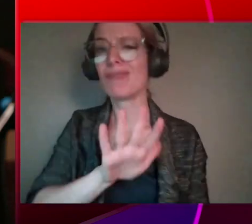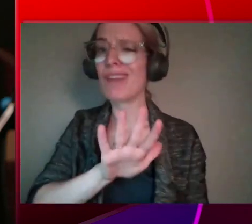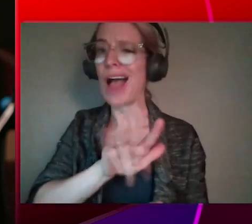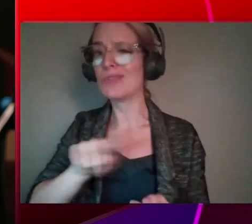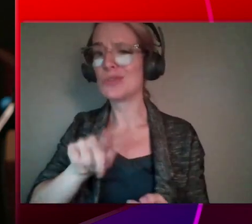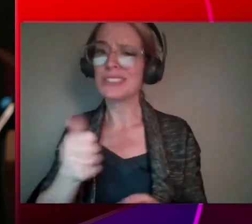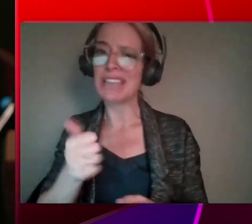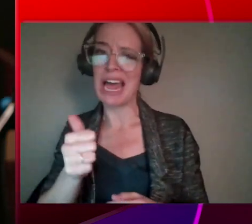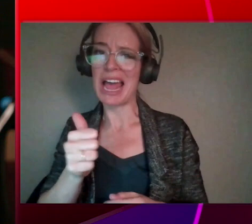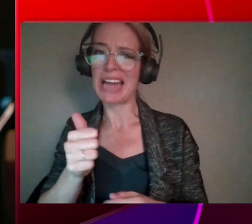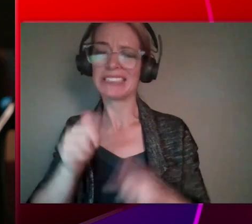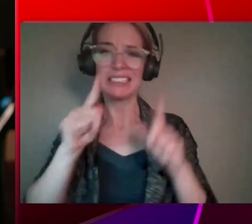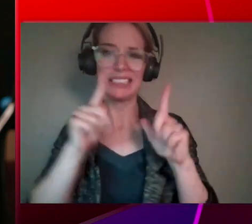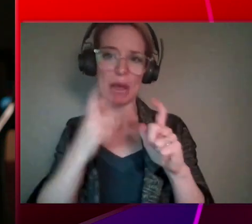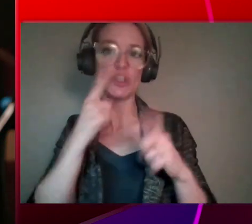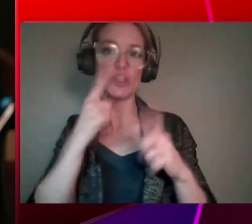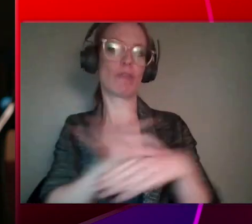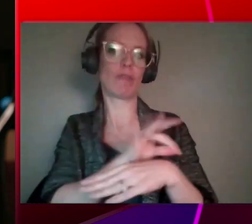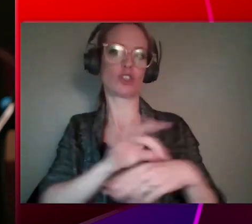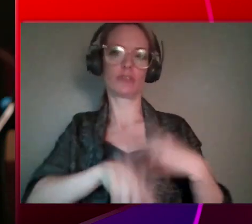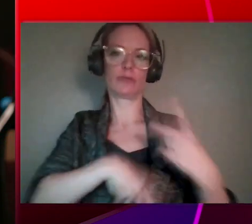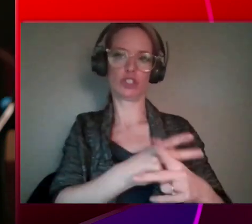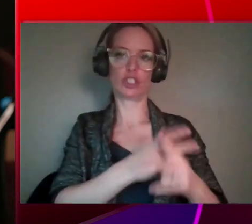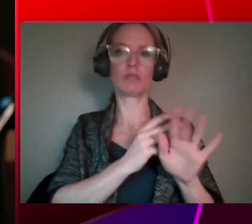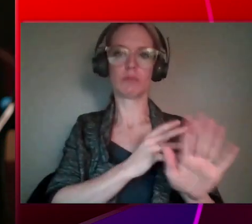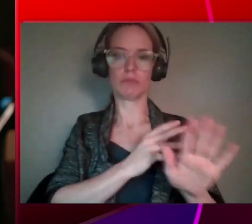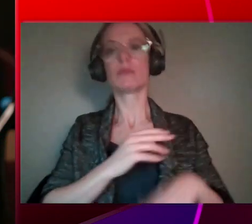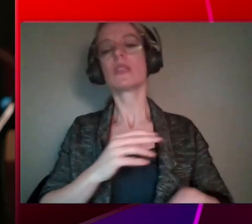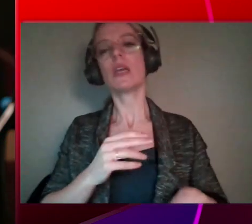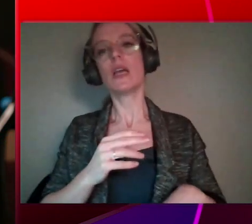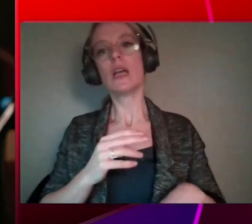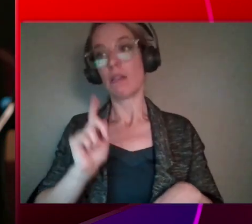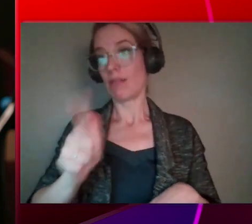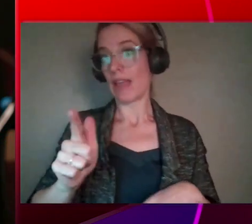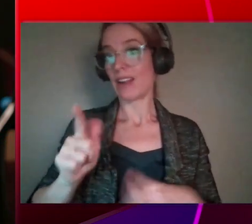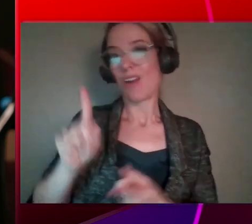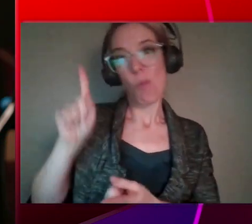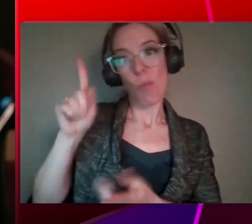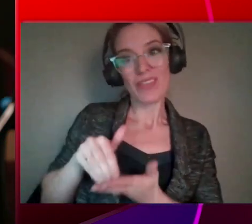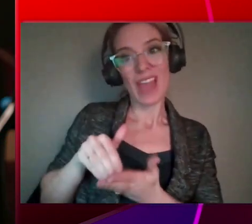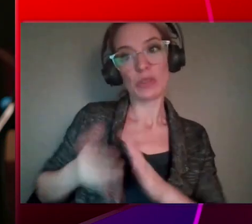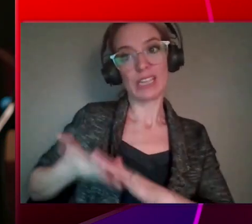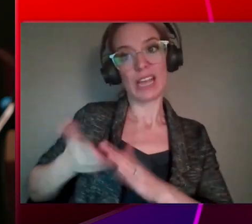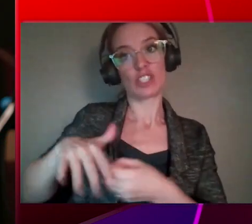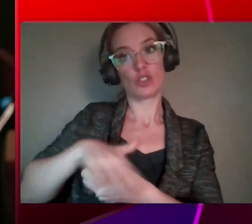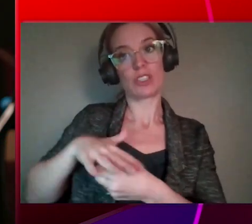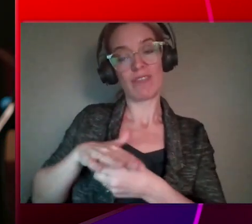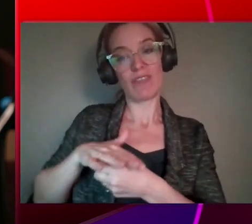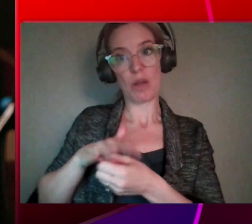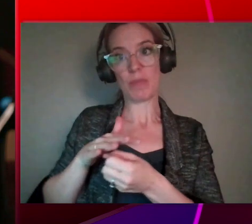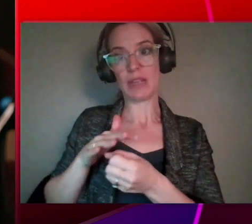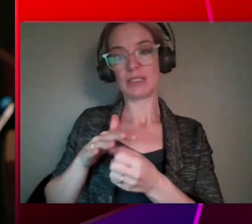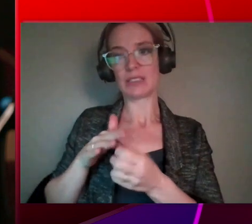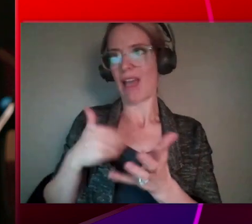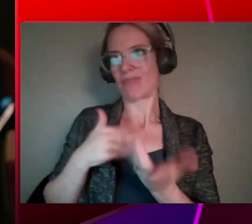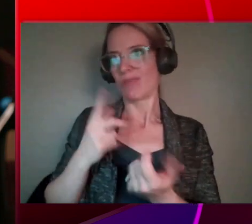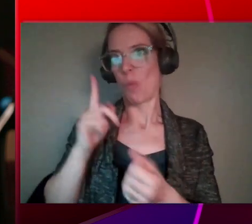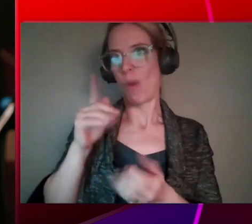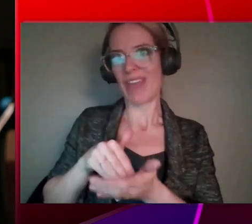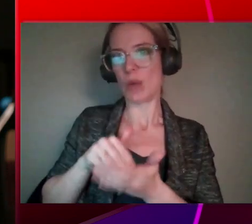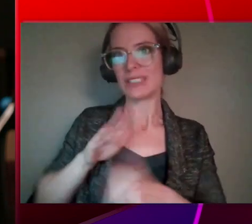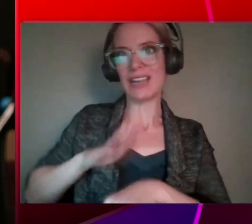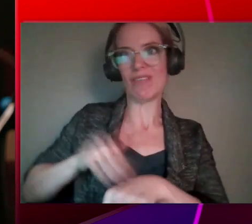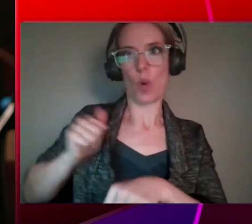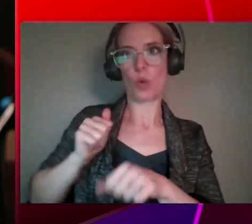snapshots for a function version. And then when you go and create those 1,000 execution environments, because you got 1,000 invokes all like right in a